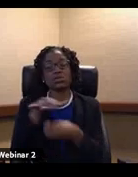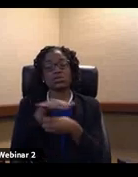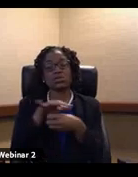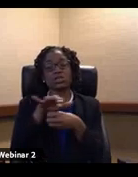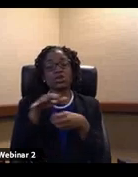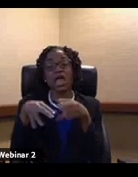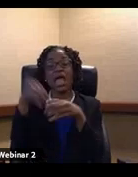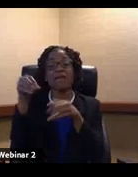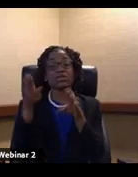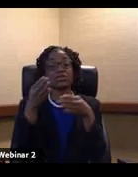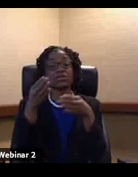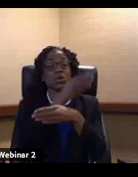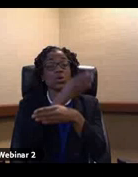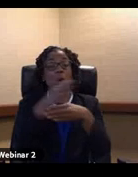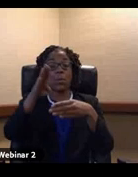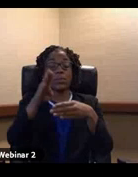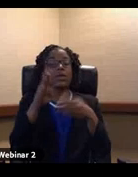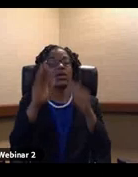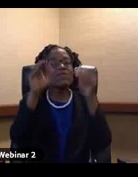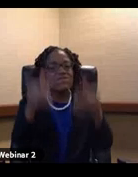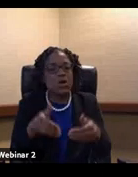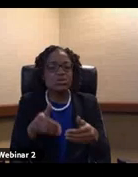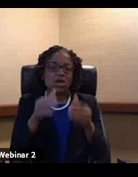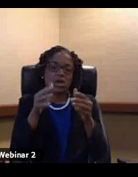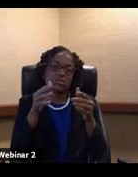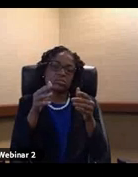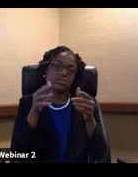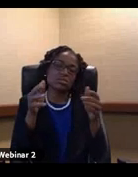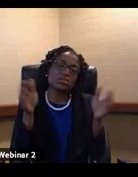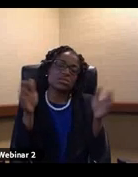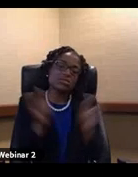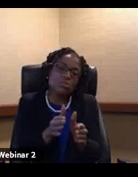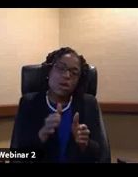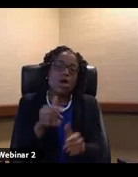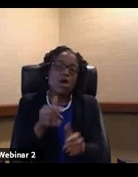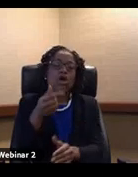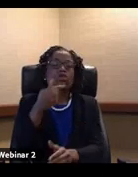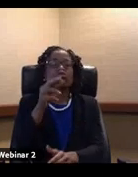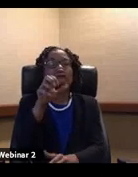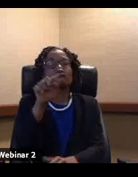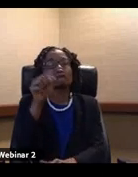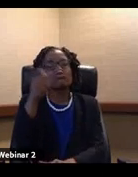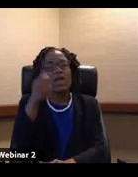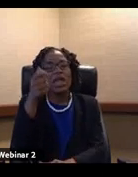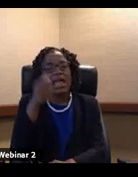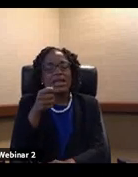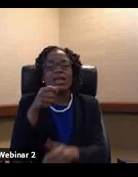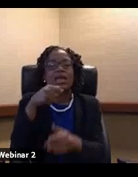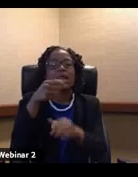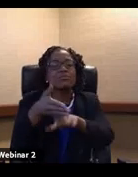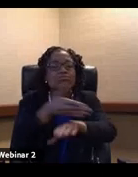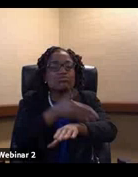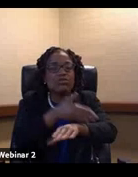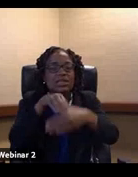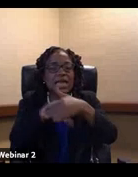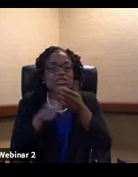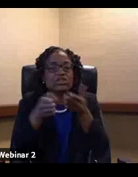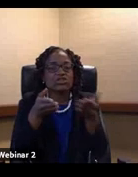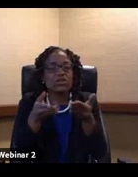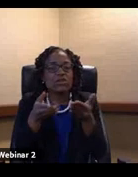This is focusing as a small grant to focus on improving and providing access to services for the victims of your